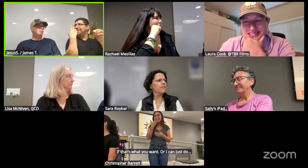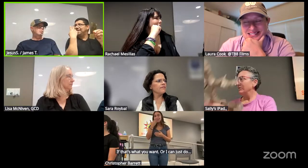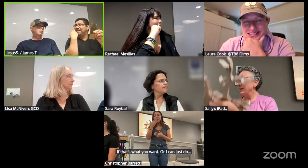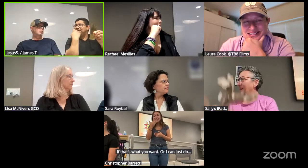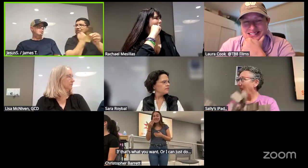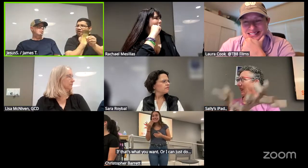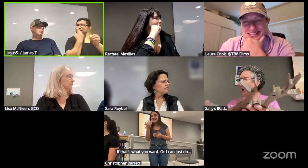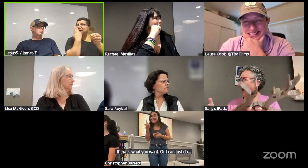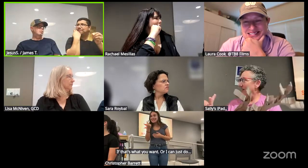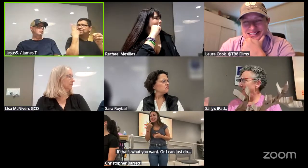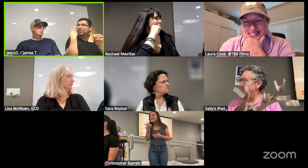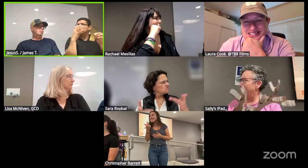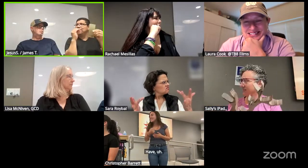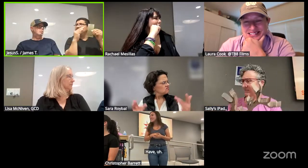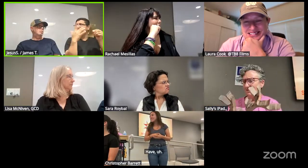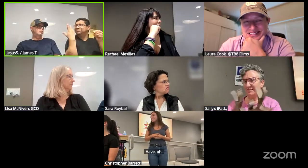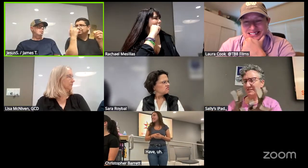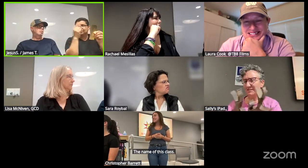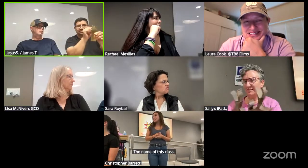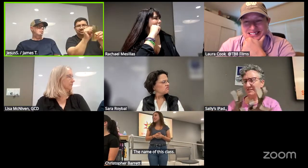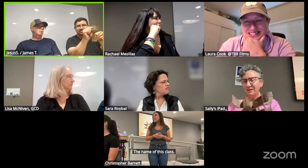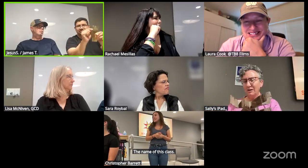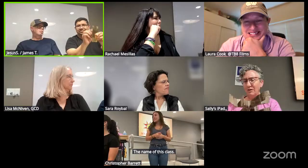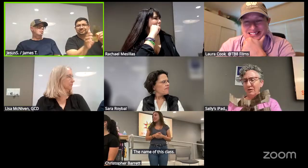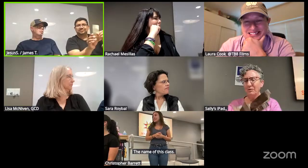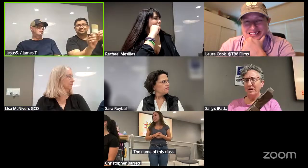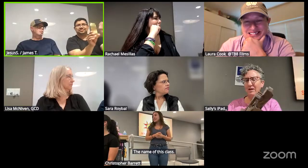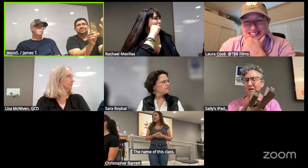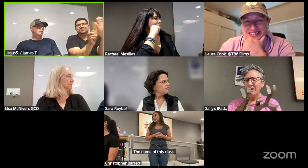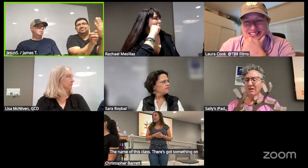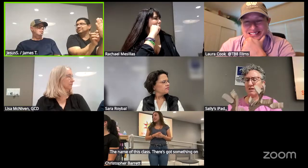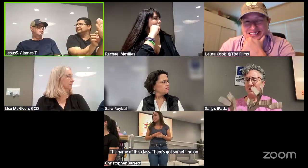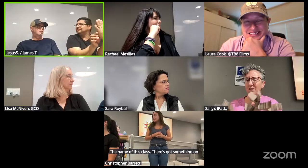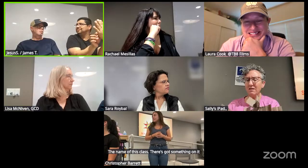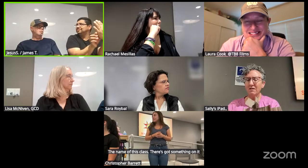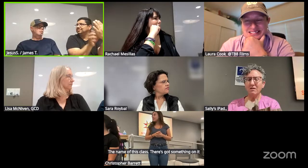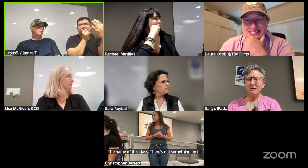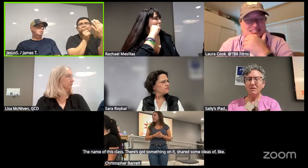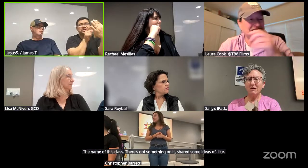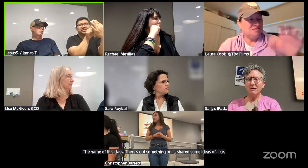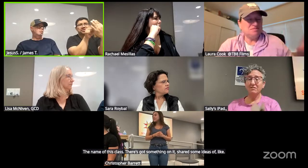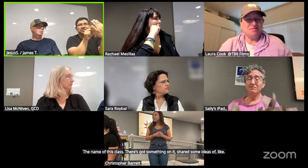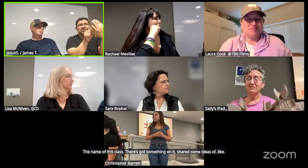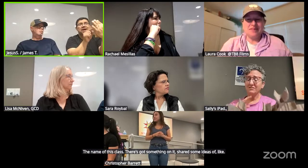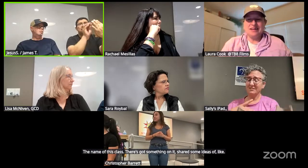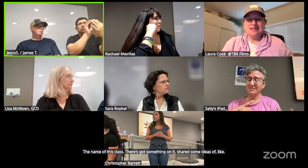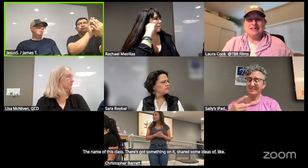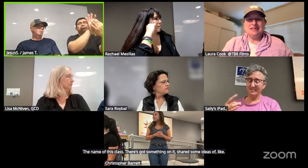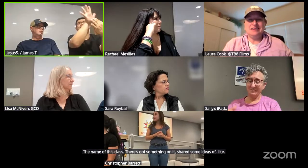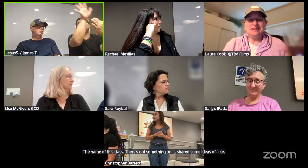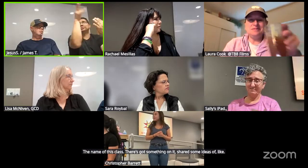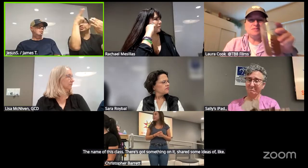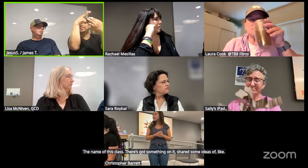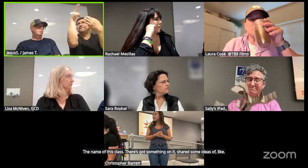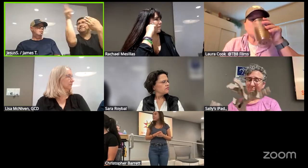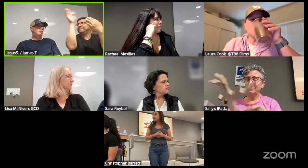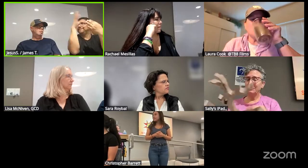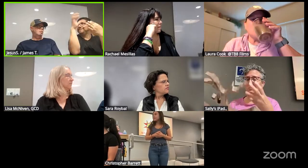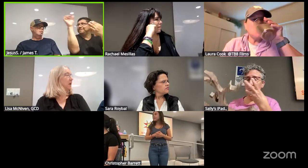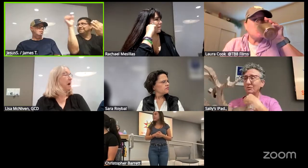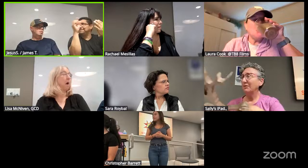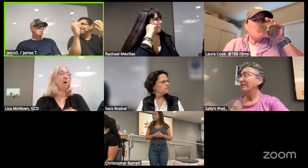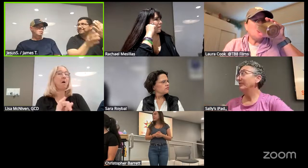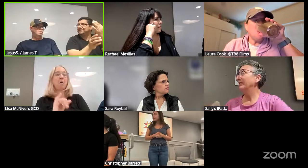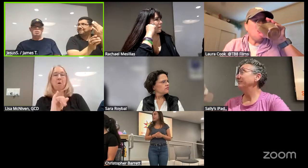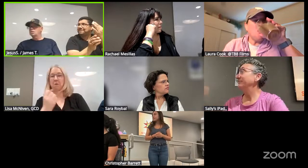Have the name of this product, or got something on it, sharing some ideas of what the and then